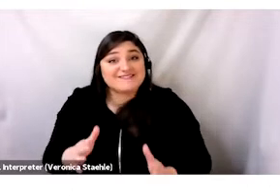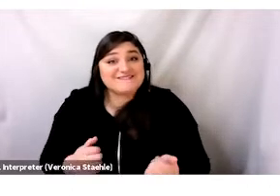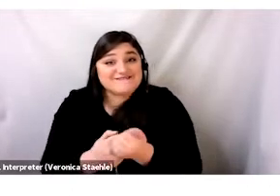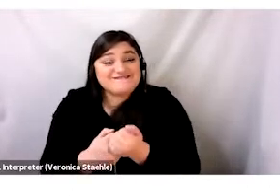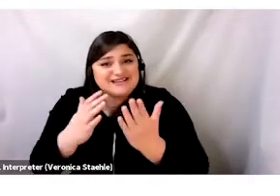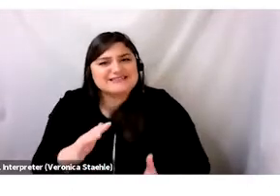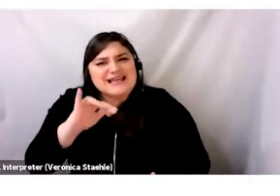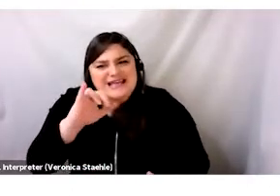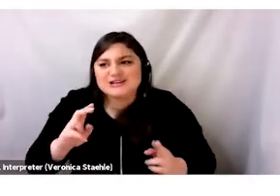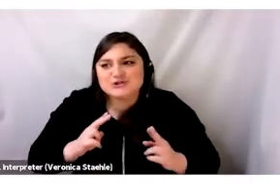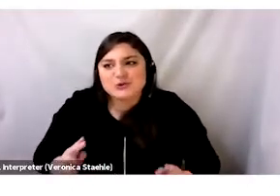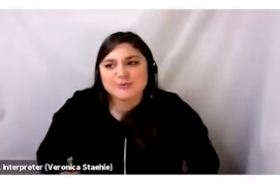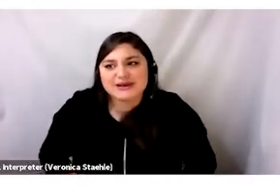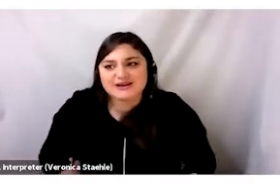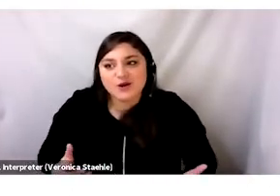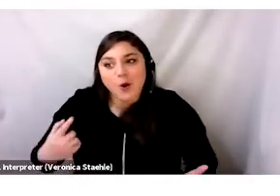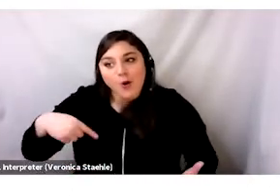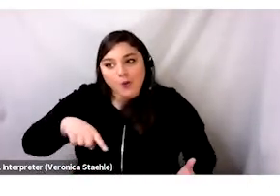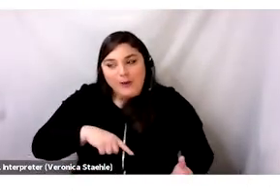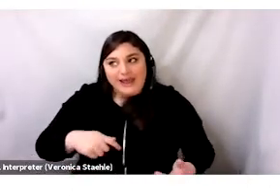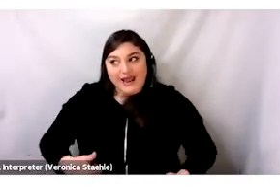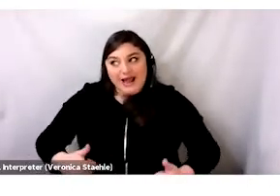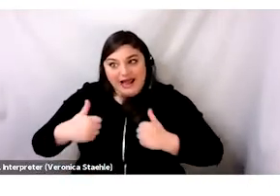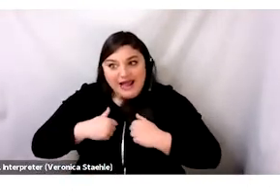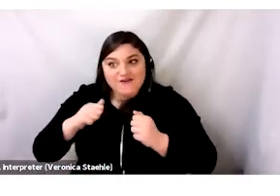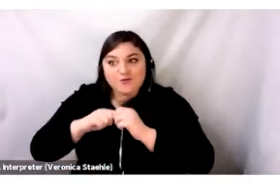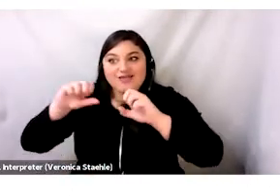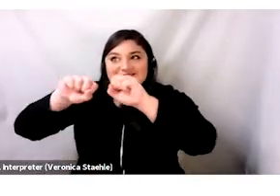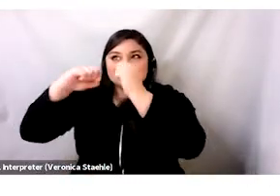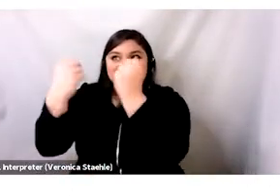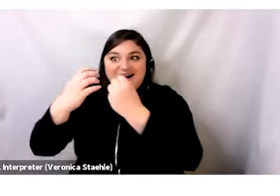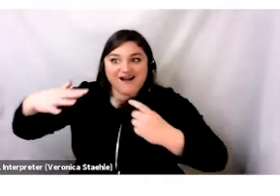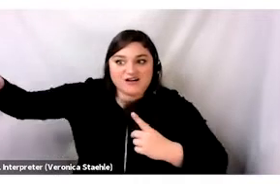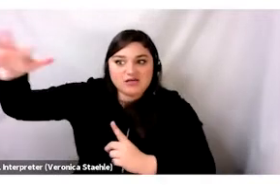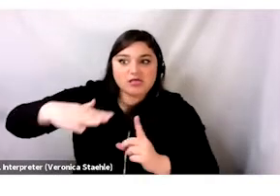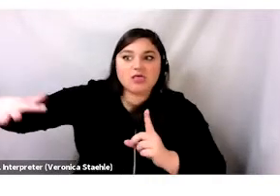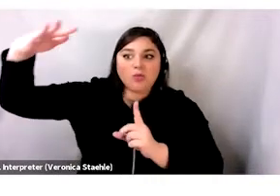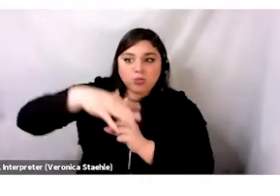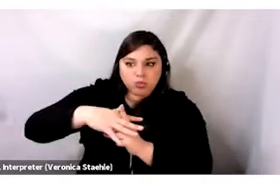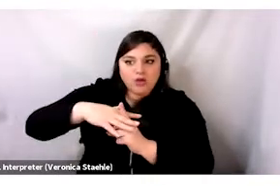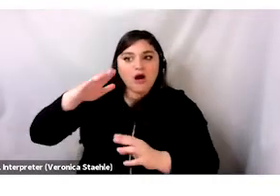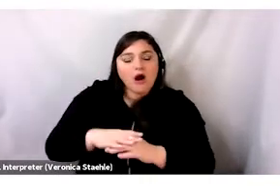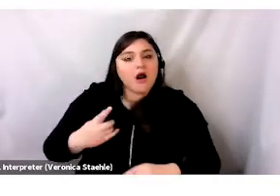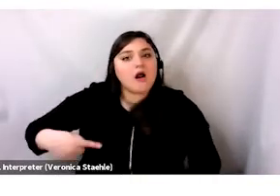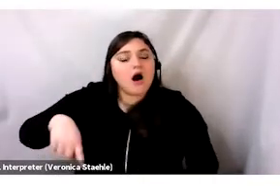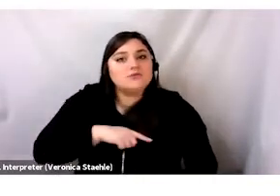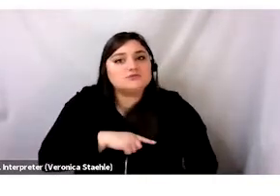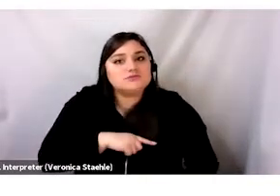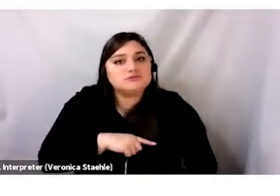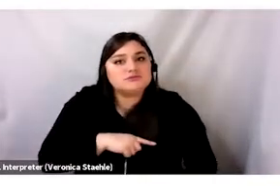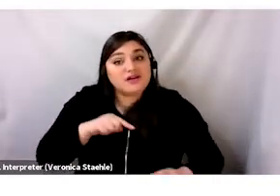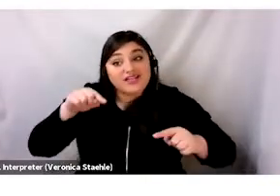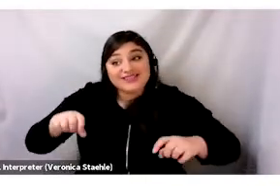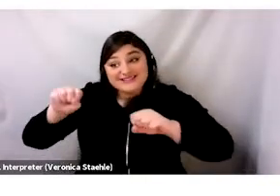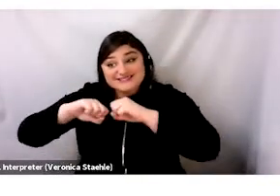paradigm of patriarchy. We live in capitalist, many of us live in an intensely capitalist